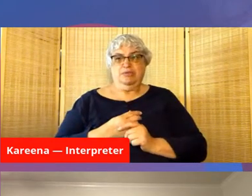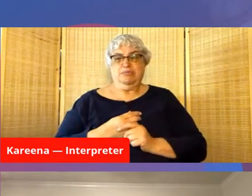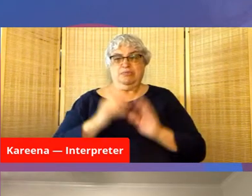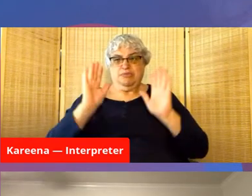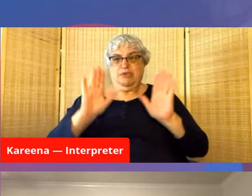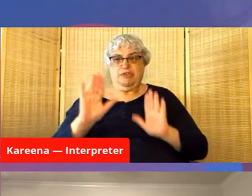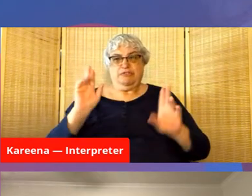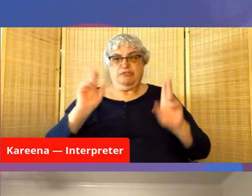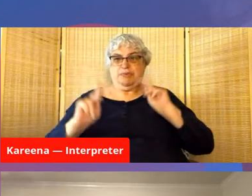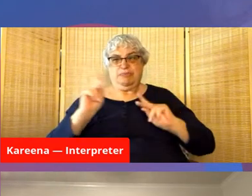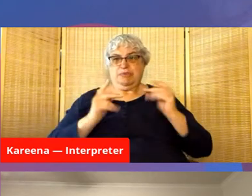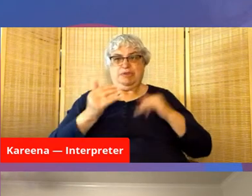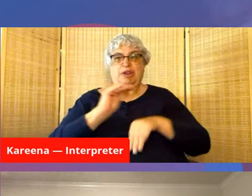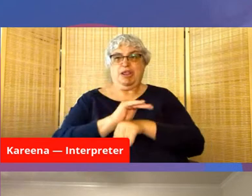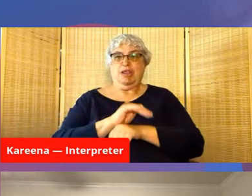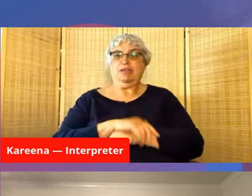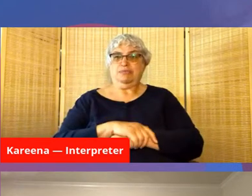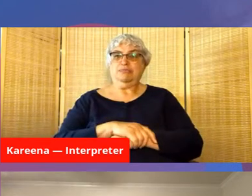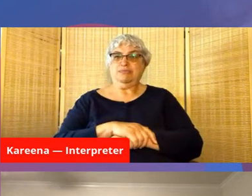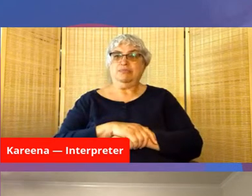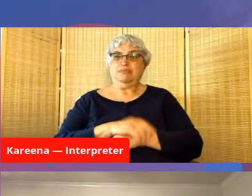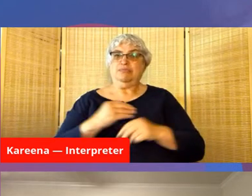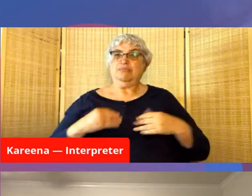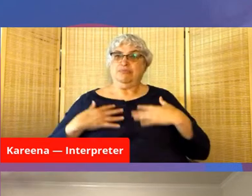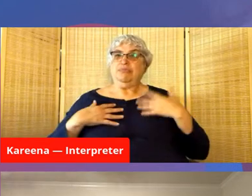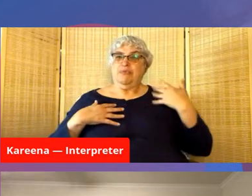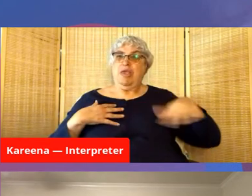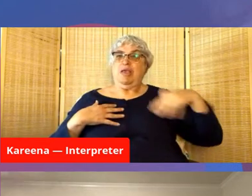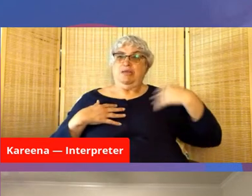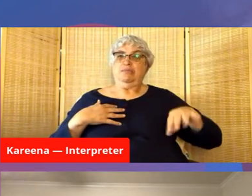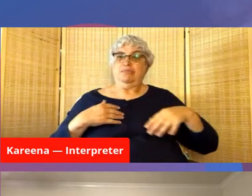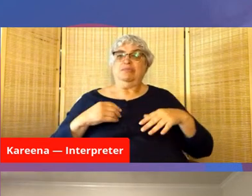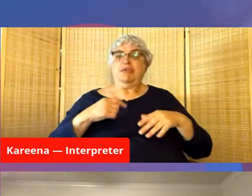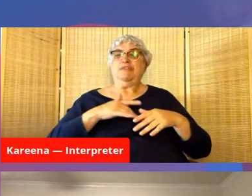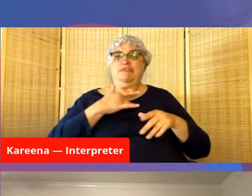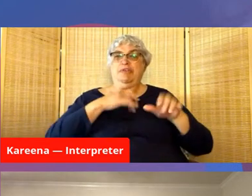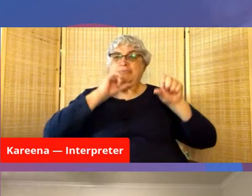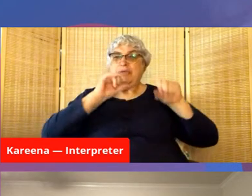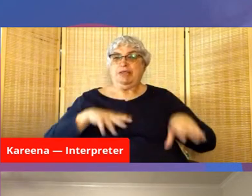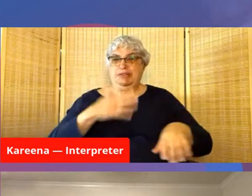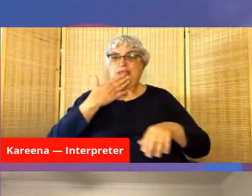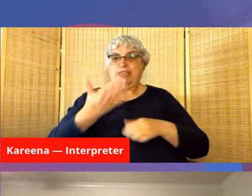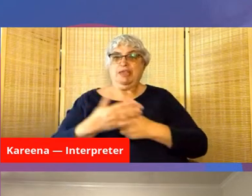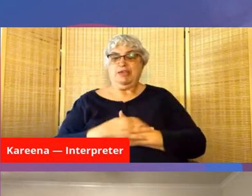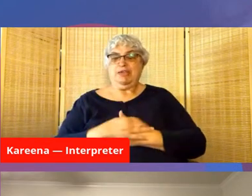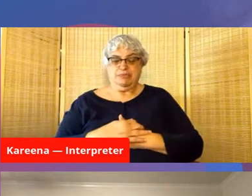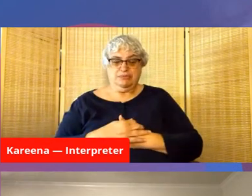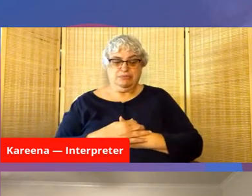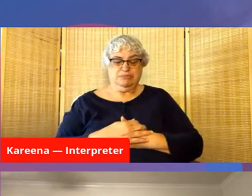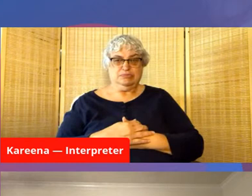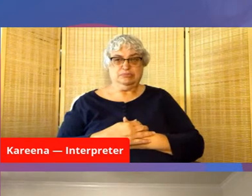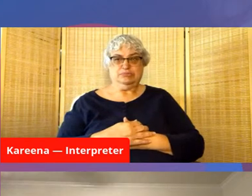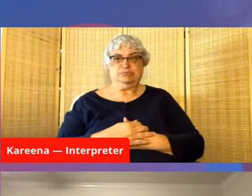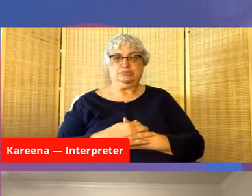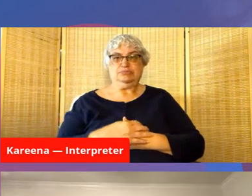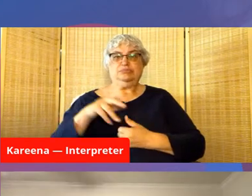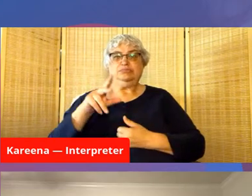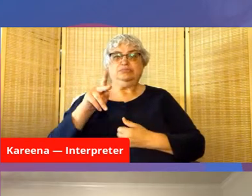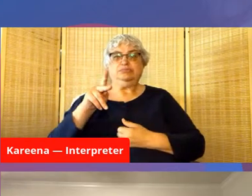wonderful people tonight. This is so it's a blessing. Thank you. Great. And